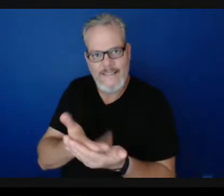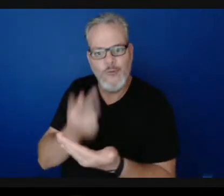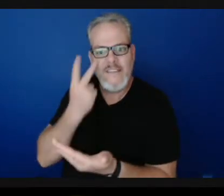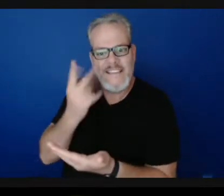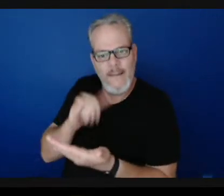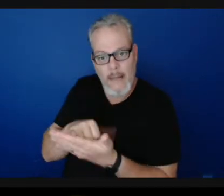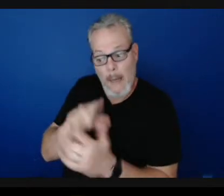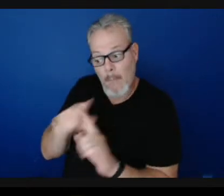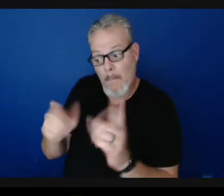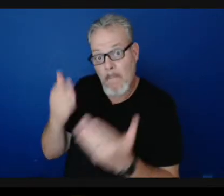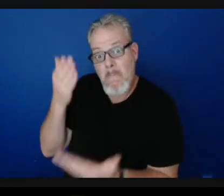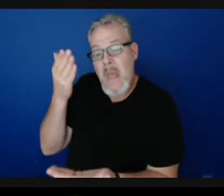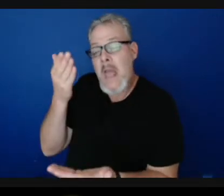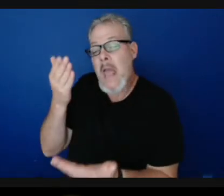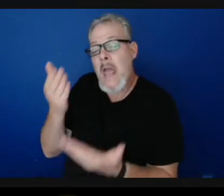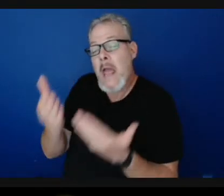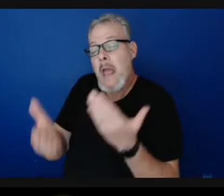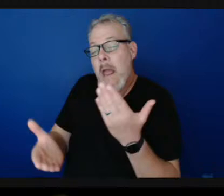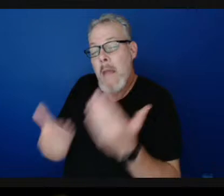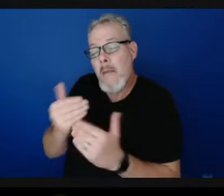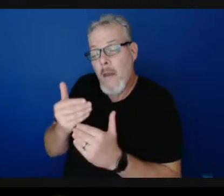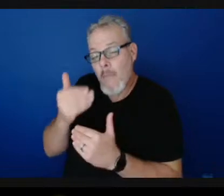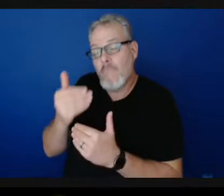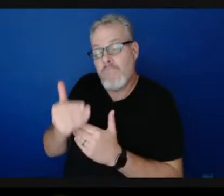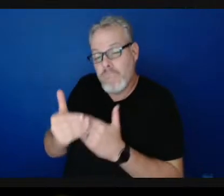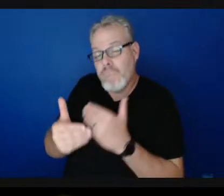that. Maybe we'll have to wait and see.